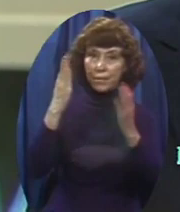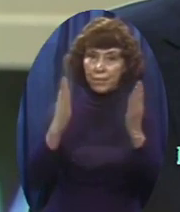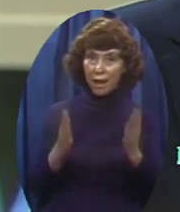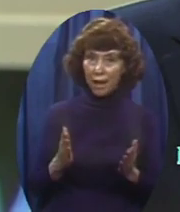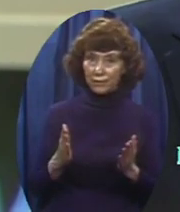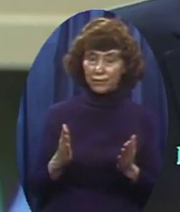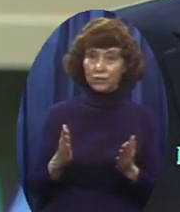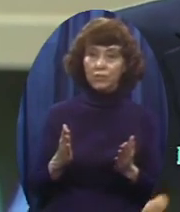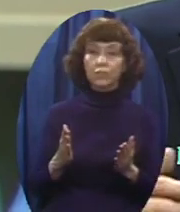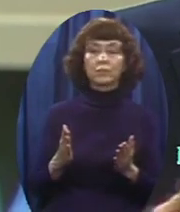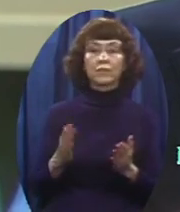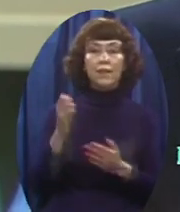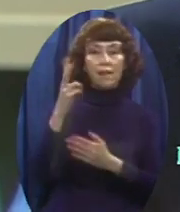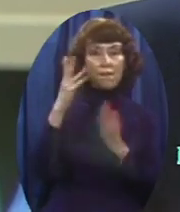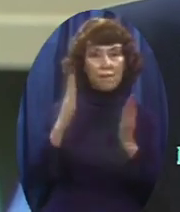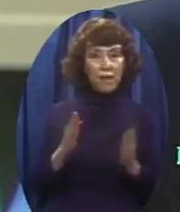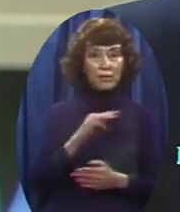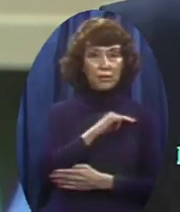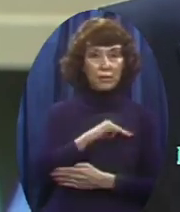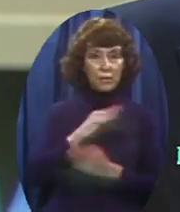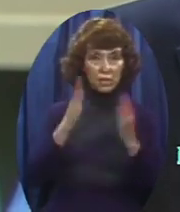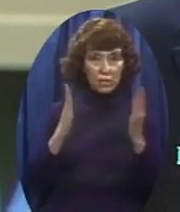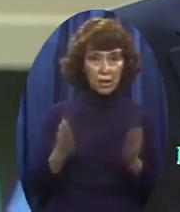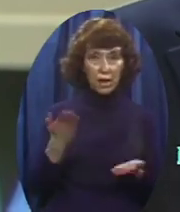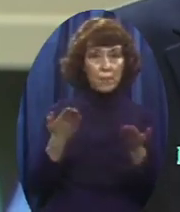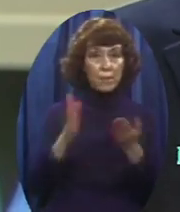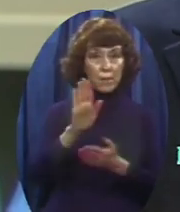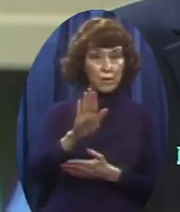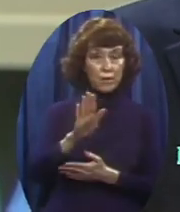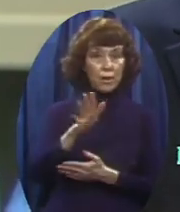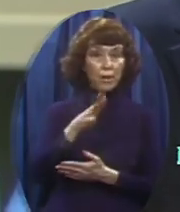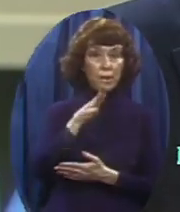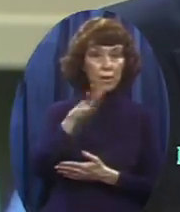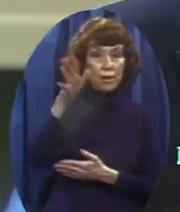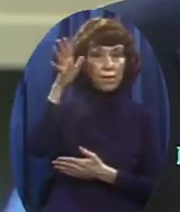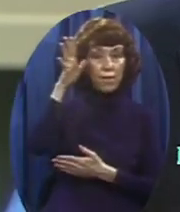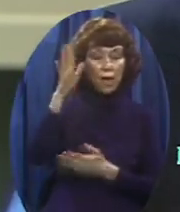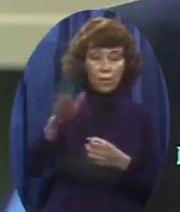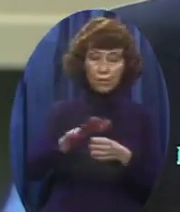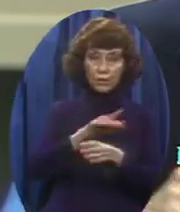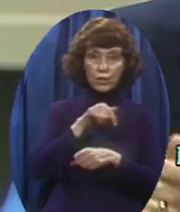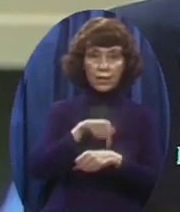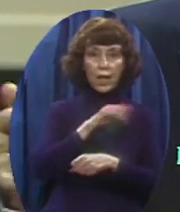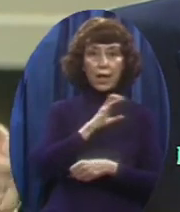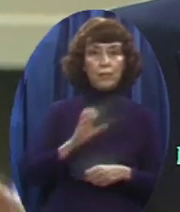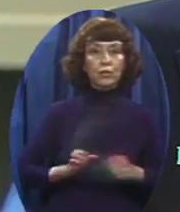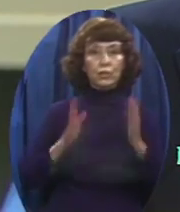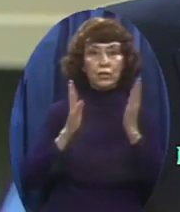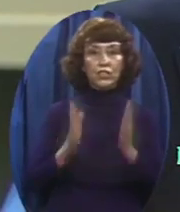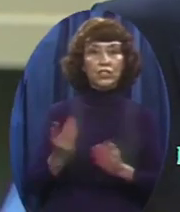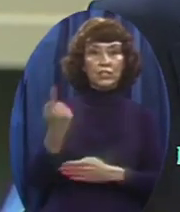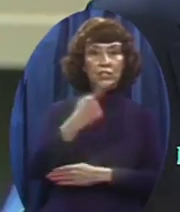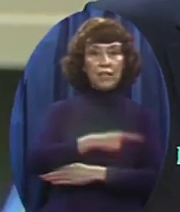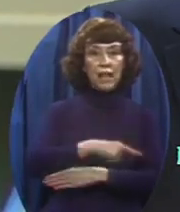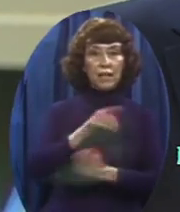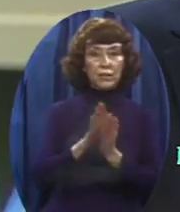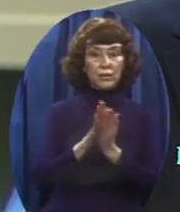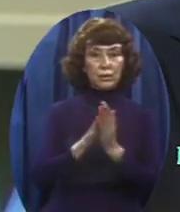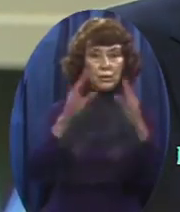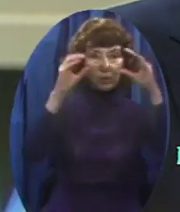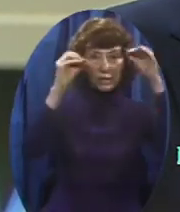missionary, evangelist, or if you're one of your parents is a full-time Christian school teacher, Christian day school teacher,